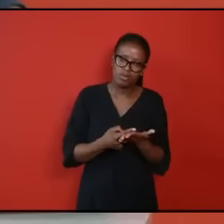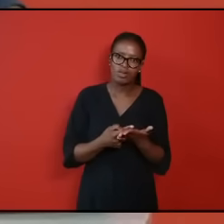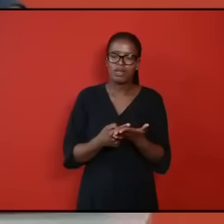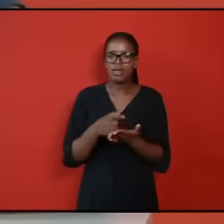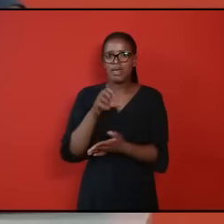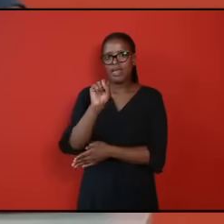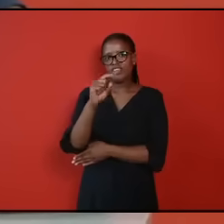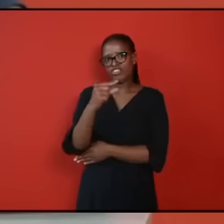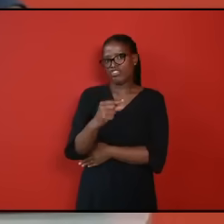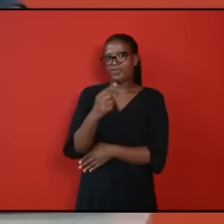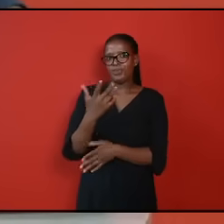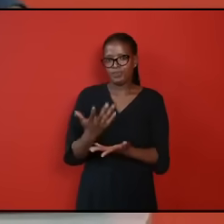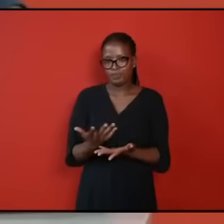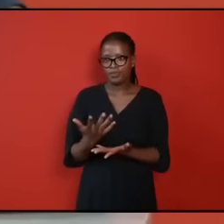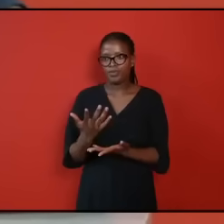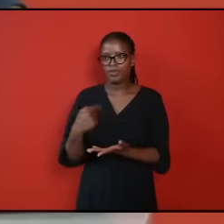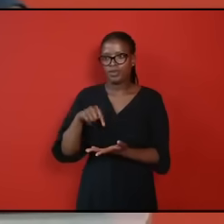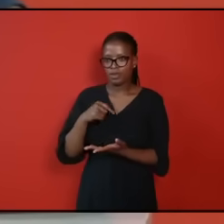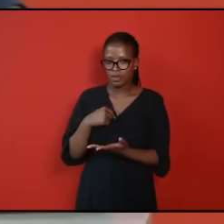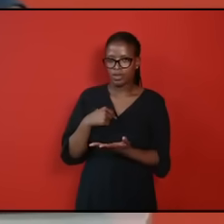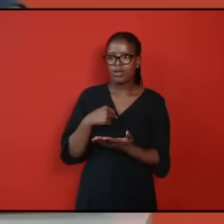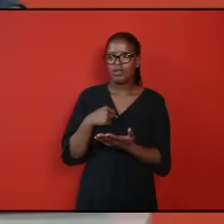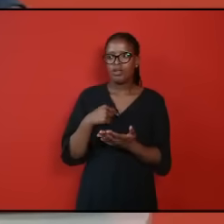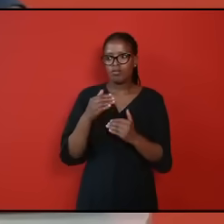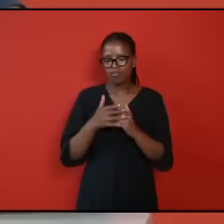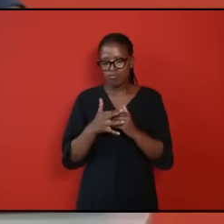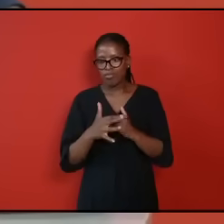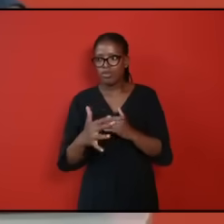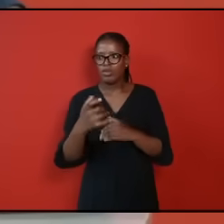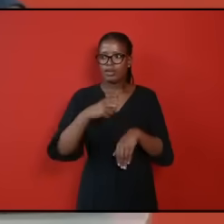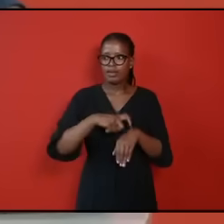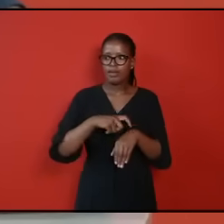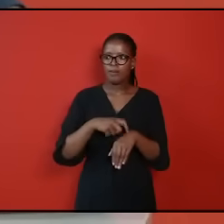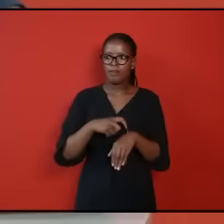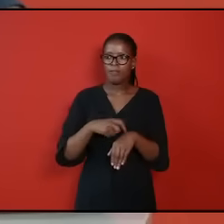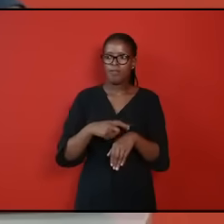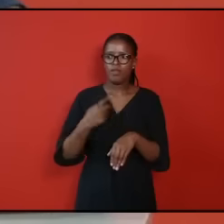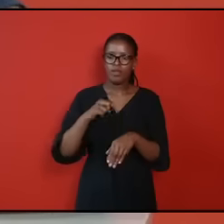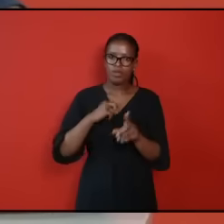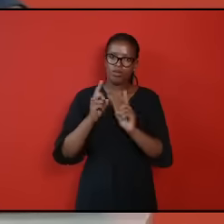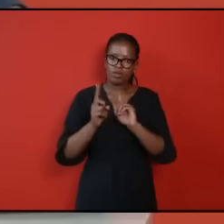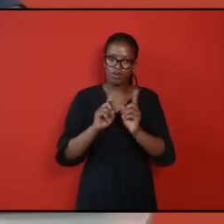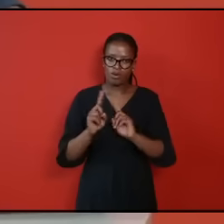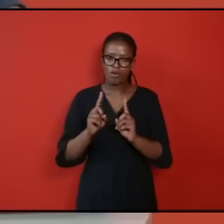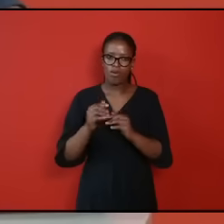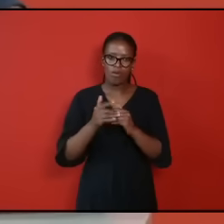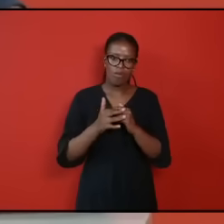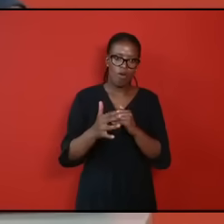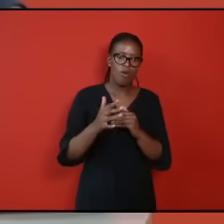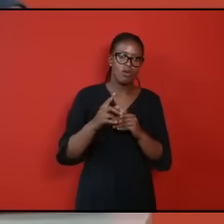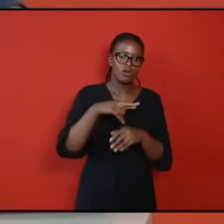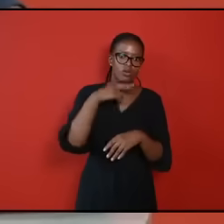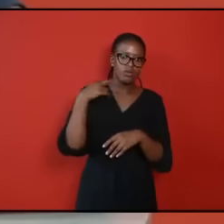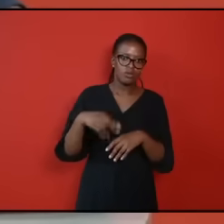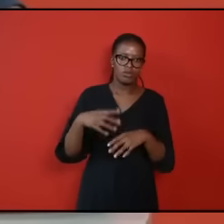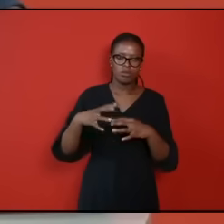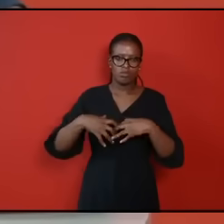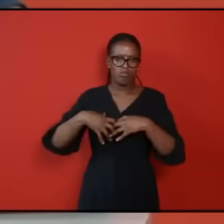SG. So we'll be briefed as the time goes on as to what really happens. But it didn't